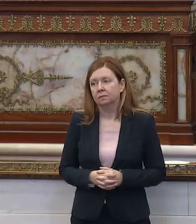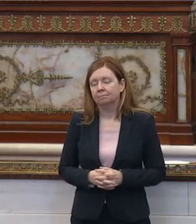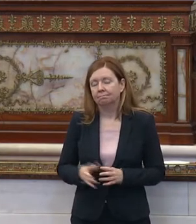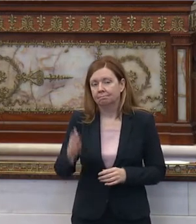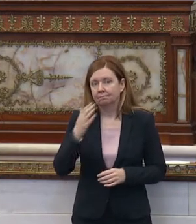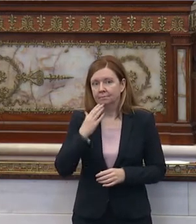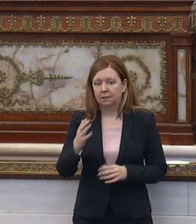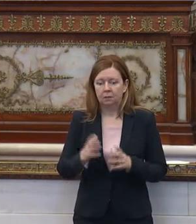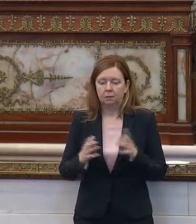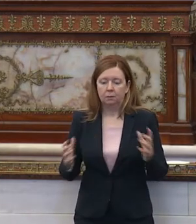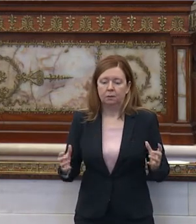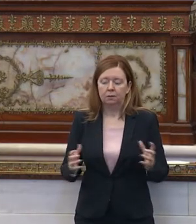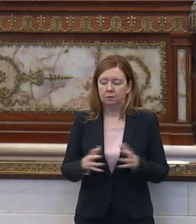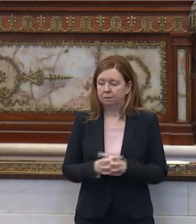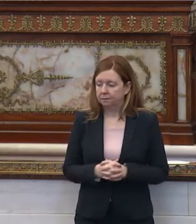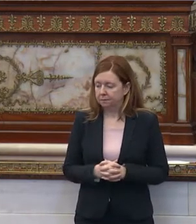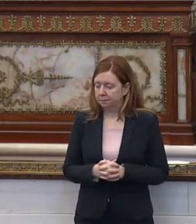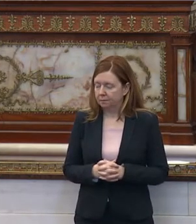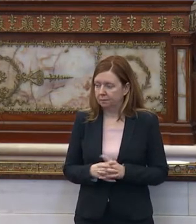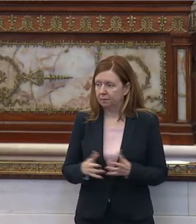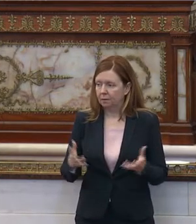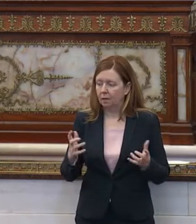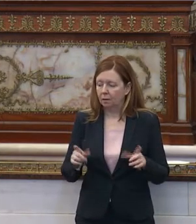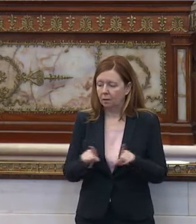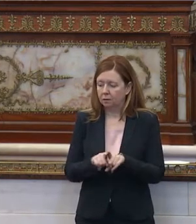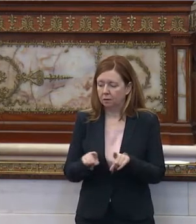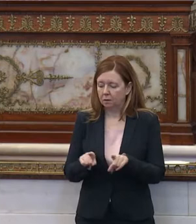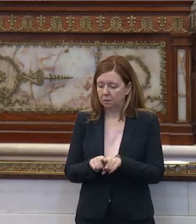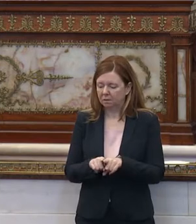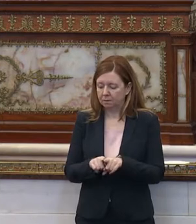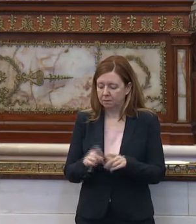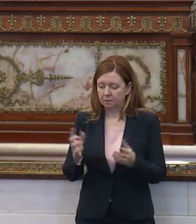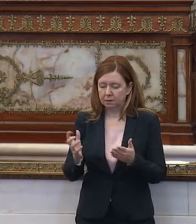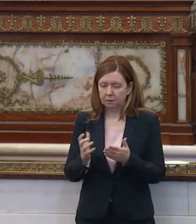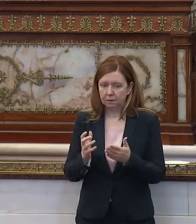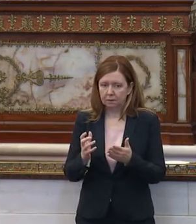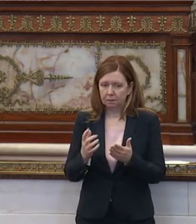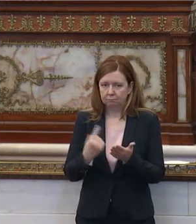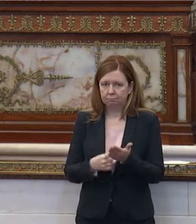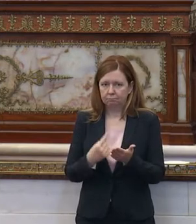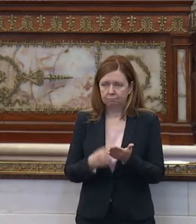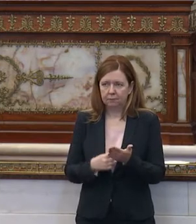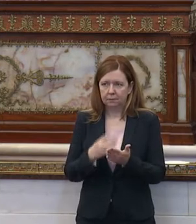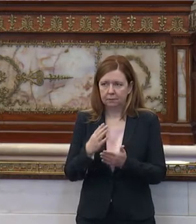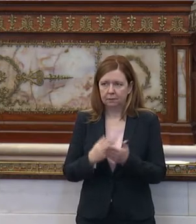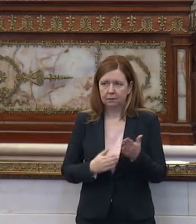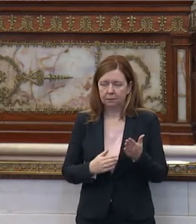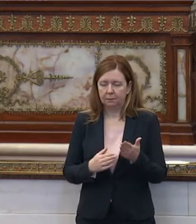Thank you very much. Wanted to also get into some of the